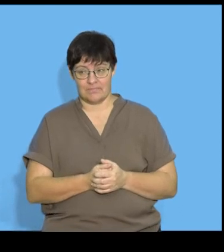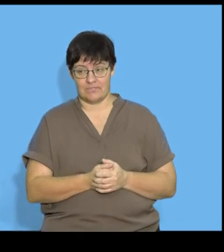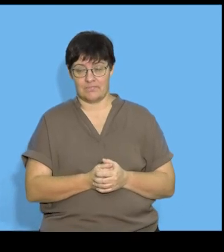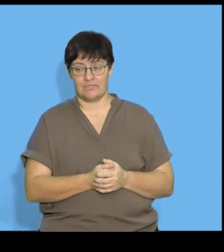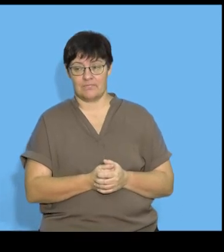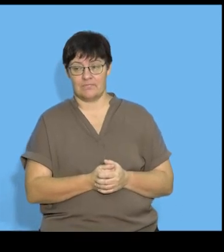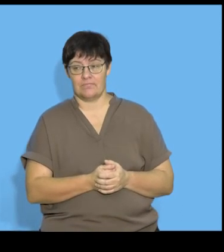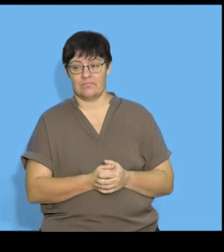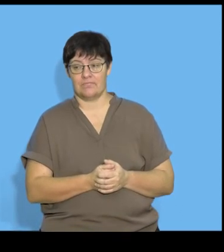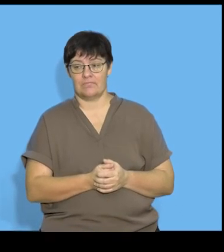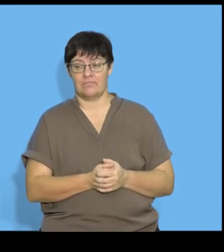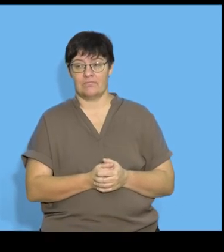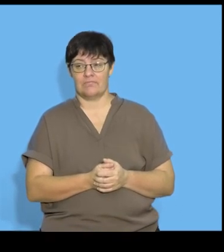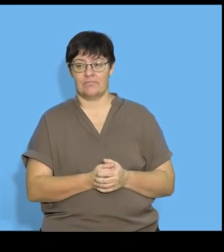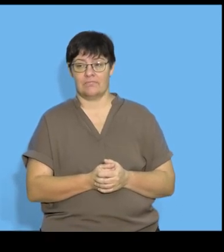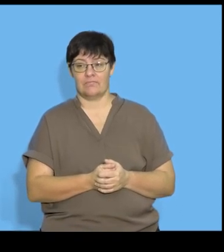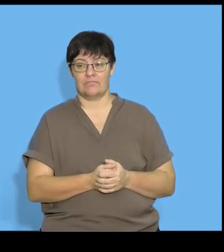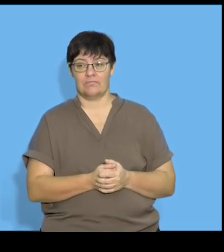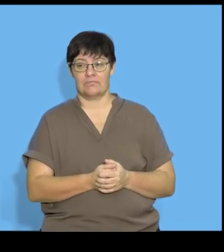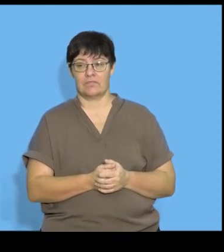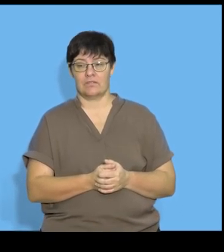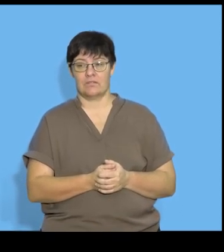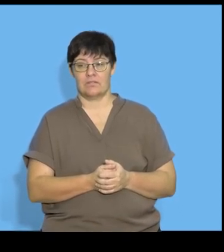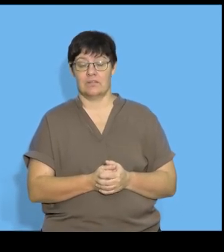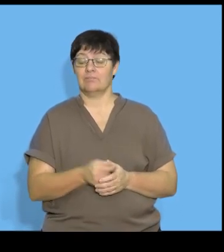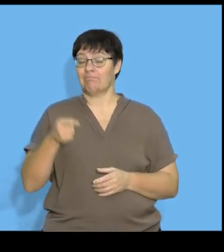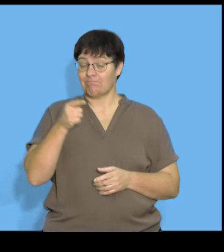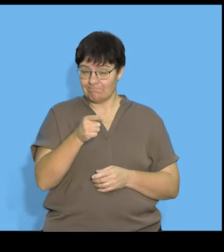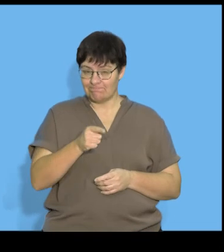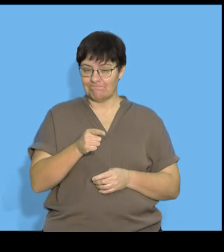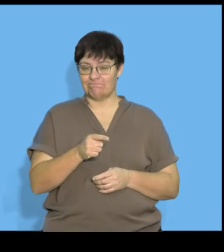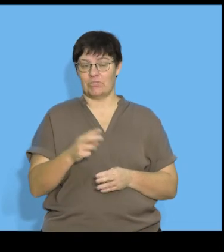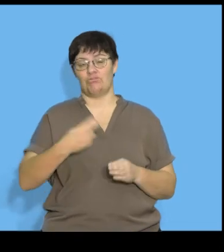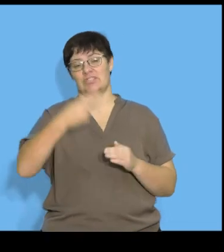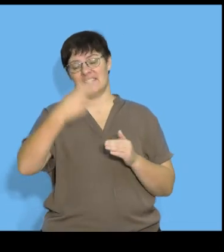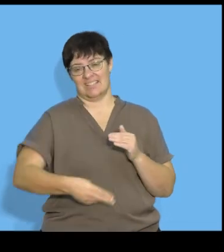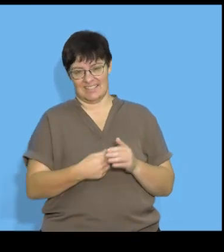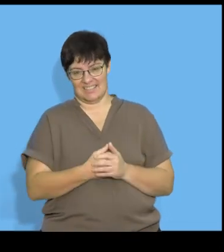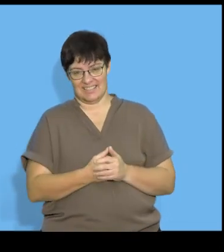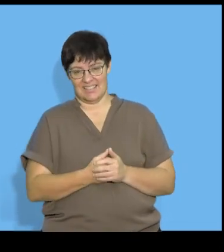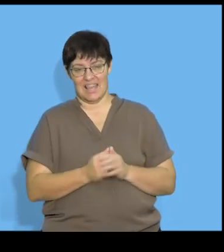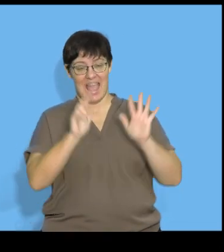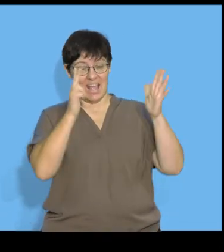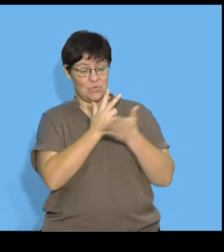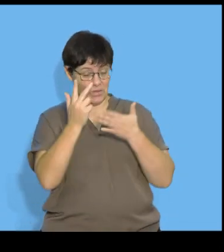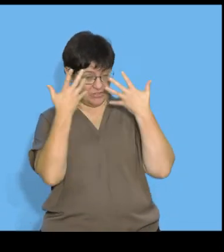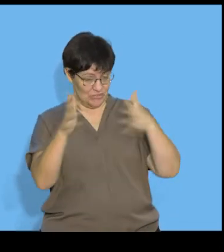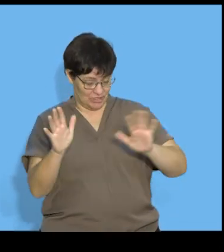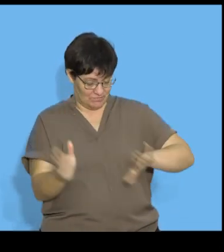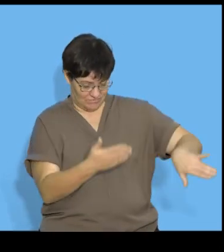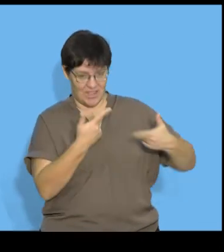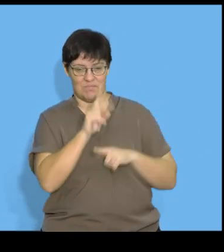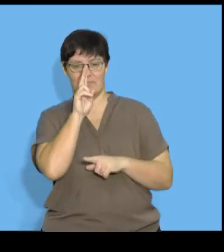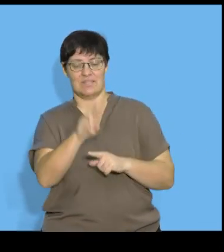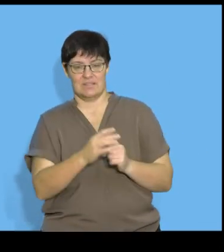Okay. All right, so guys, here is the results after the 8 weeks. Here we have